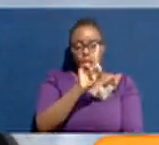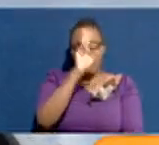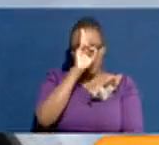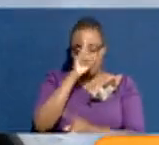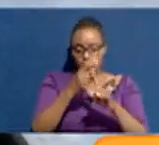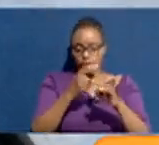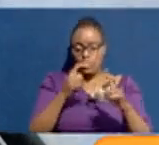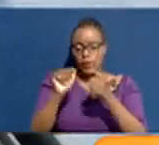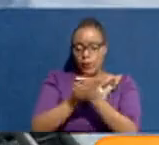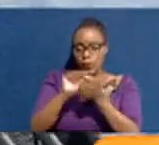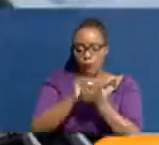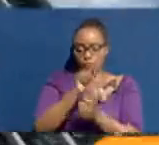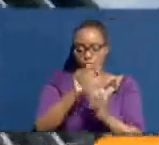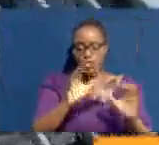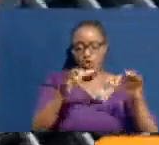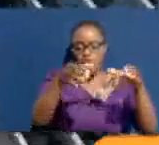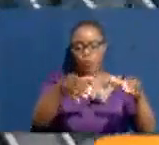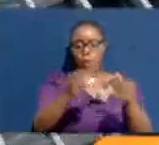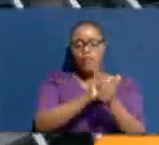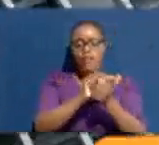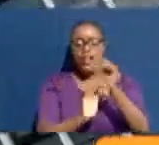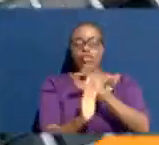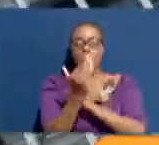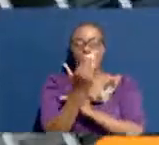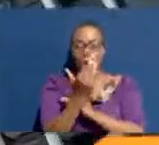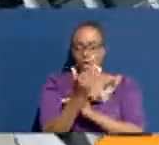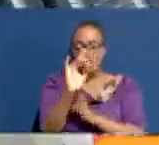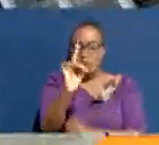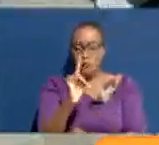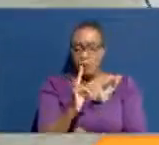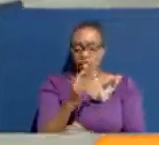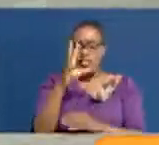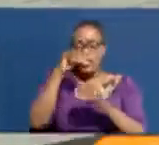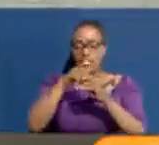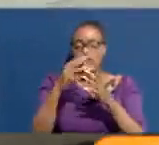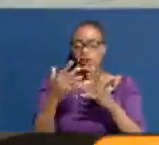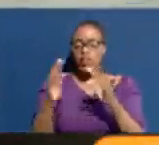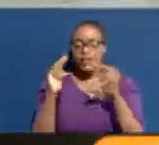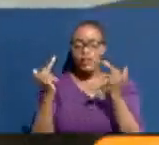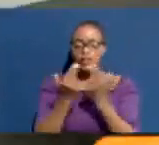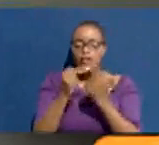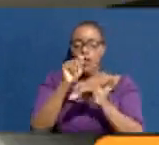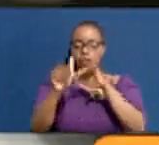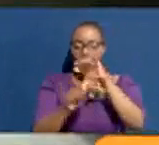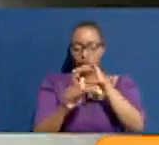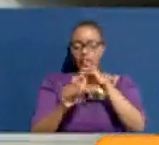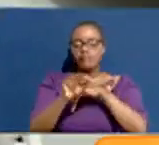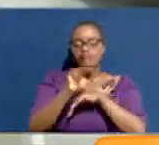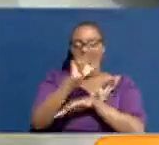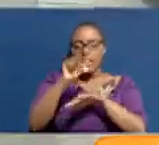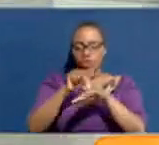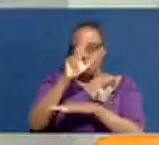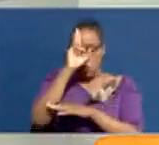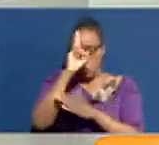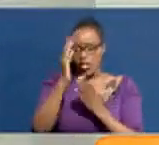from the disbanded elite squad Friday morning presented themselves at the Internal Affairs Unit of the National Police Service in